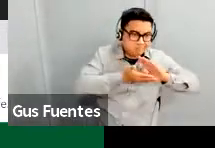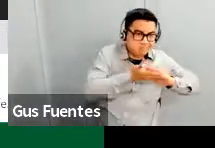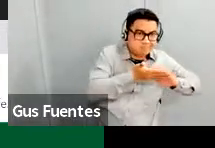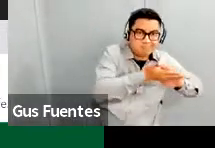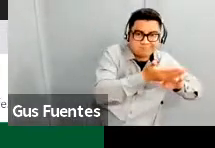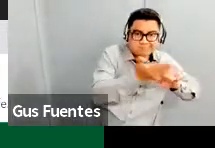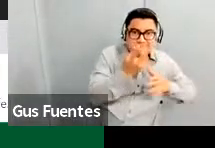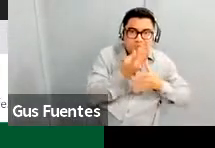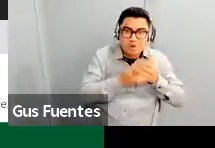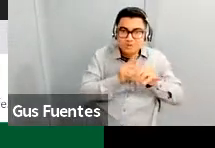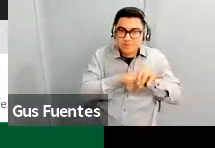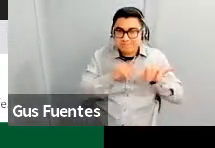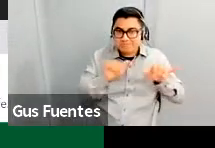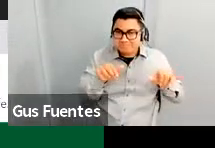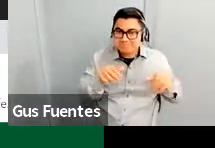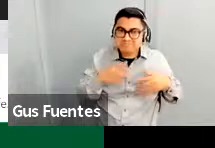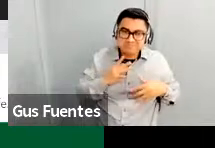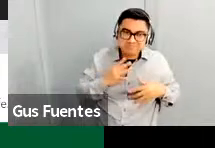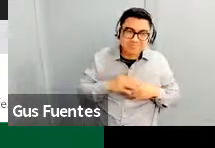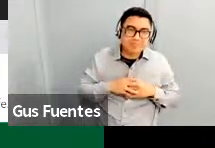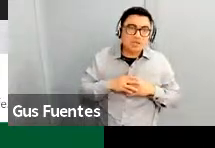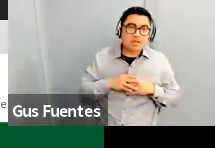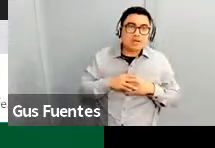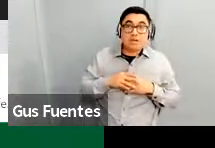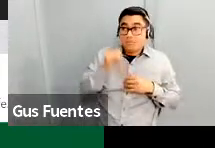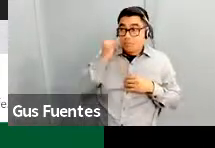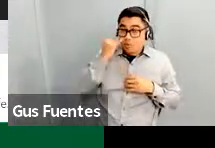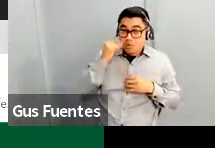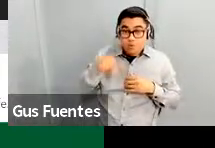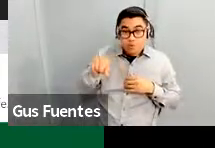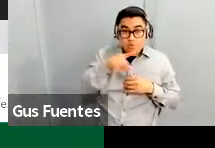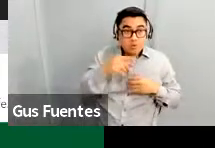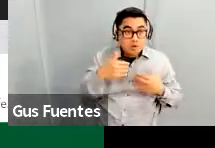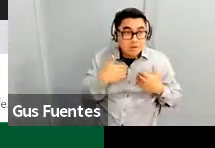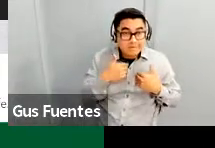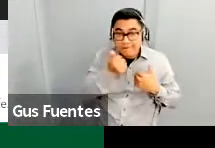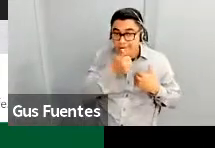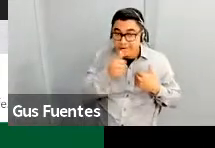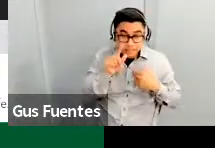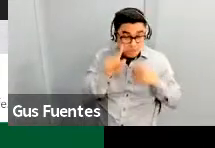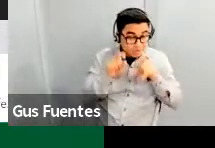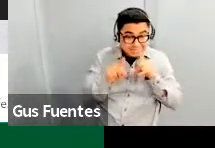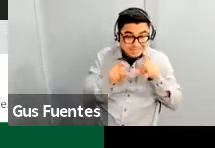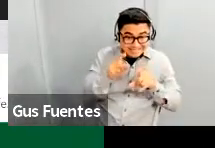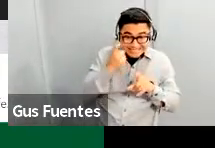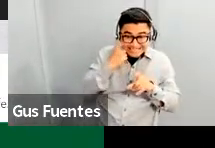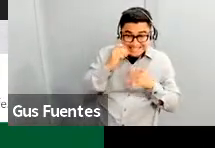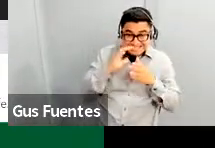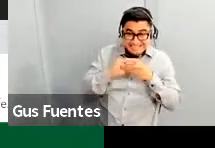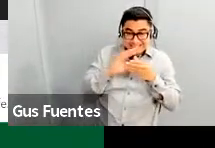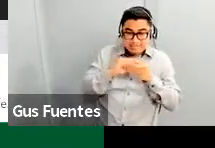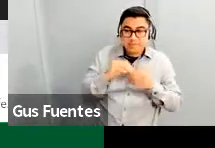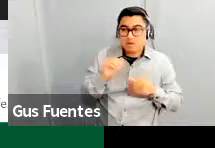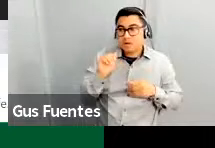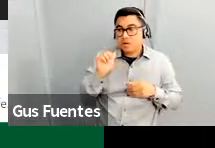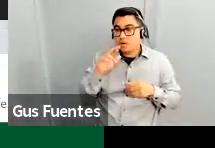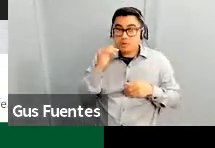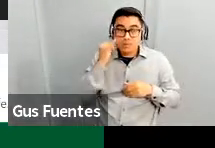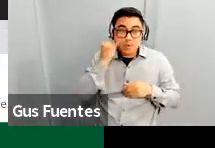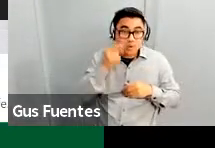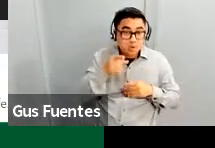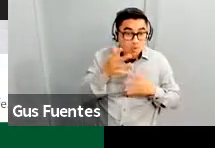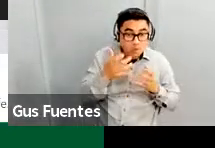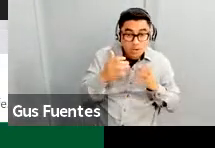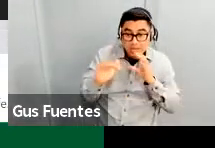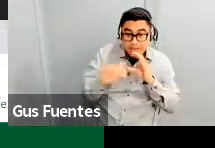So what we'd like is, if you have any questions about the information that I shared with you, or you'd like to email us